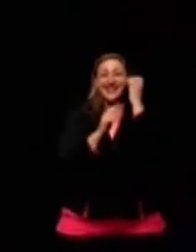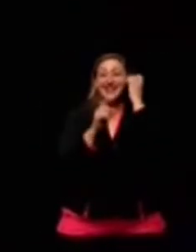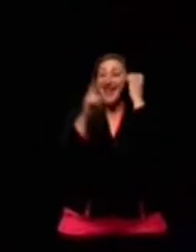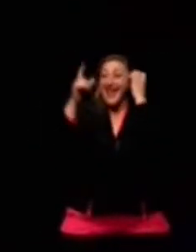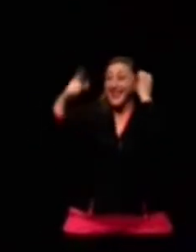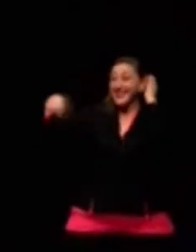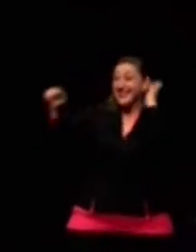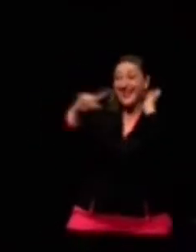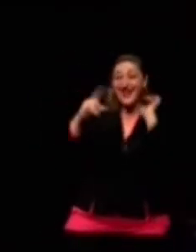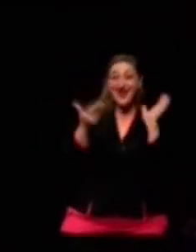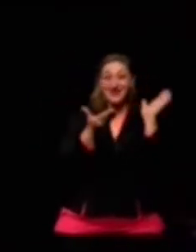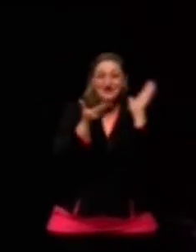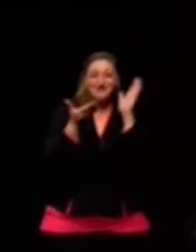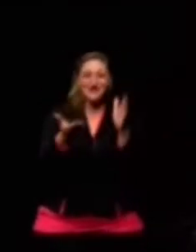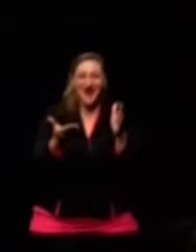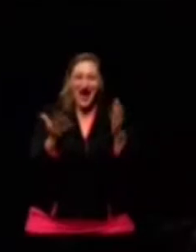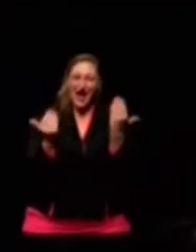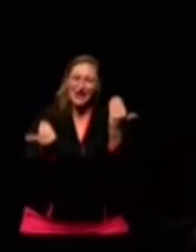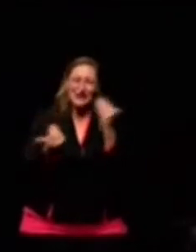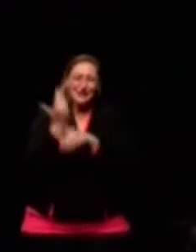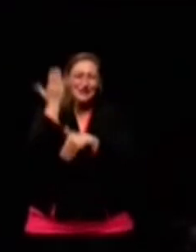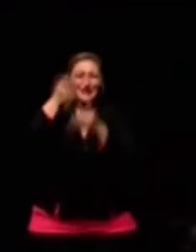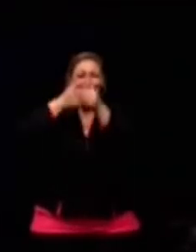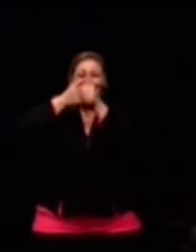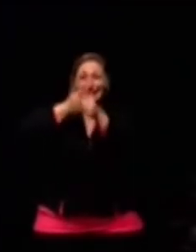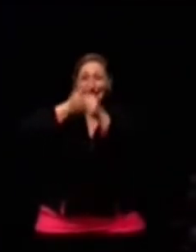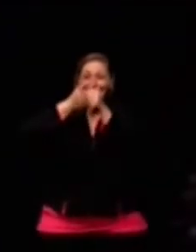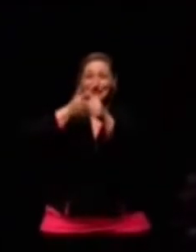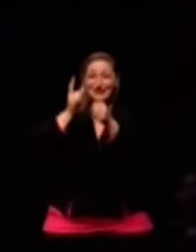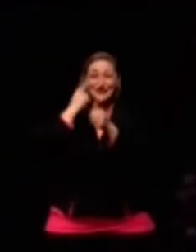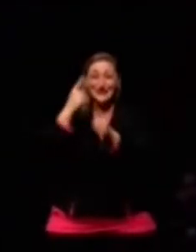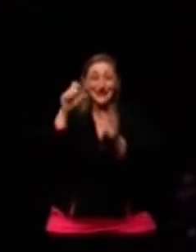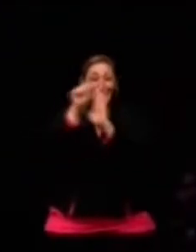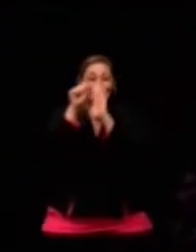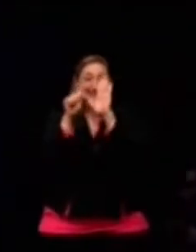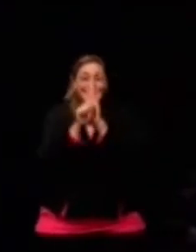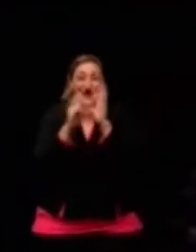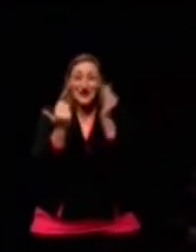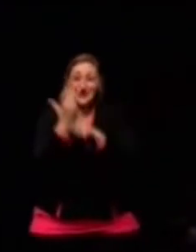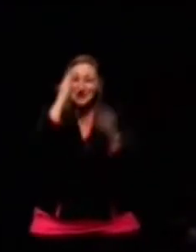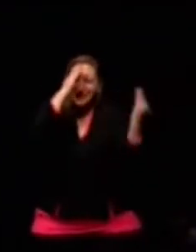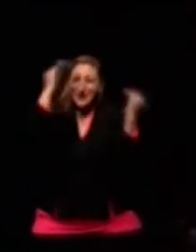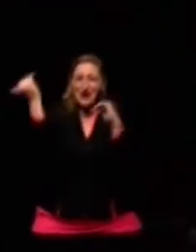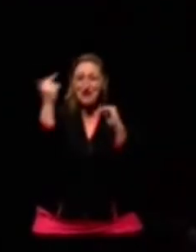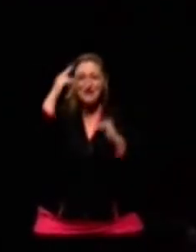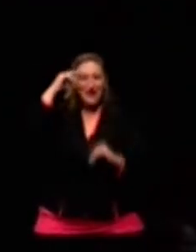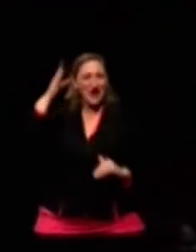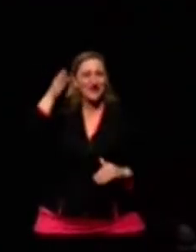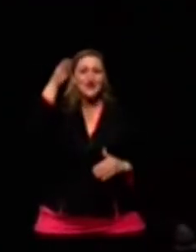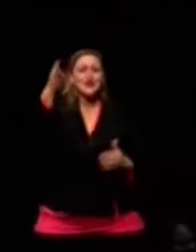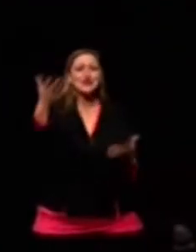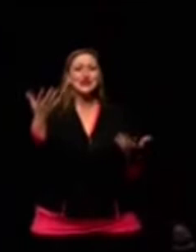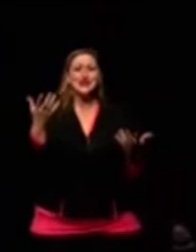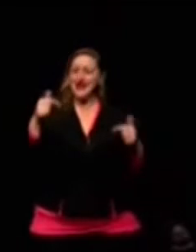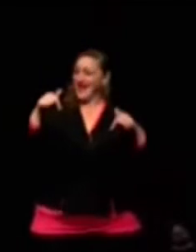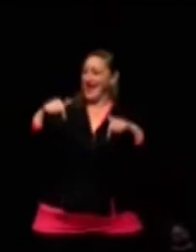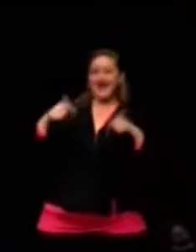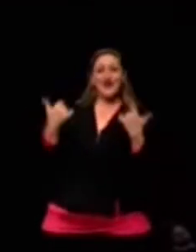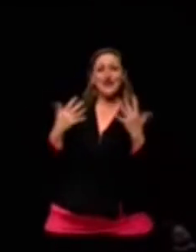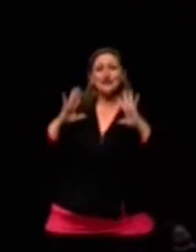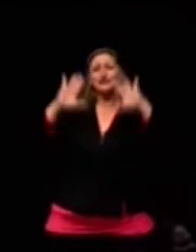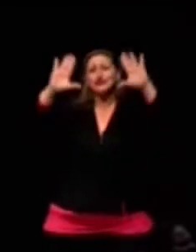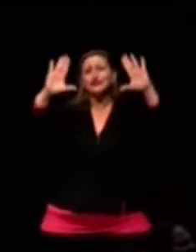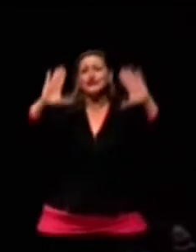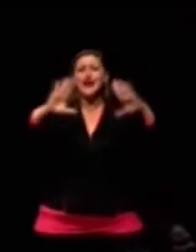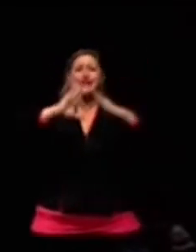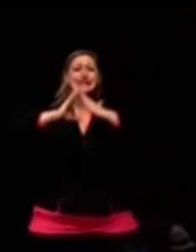They have brought new leadership for our state and new hope for our future. And here in this great city,